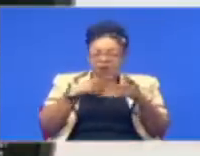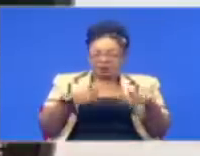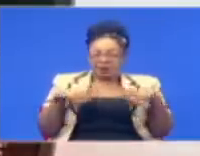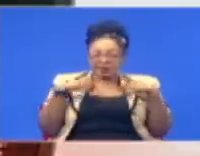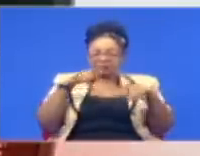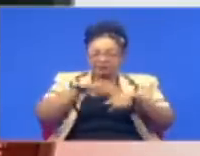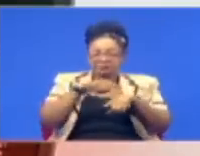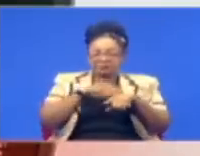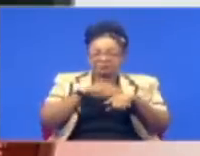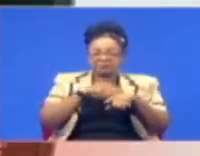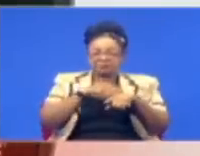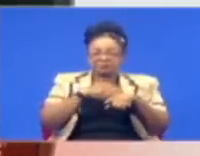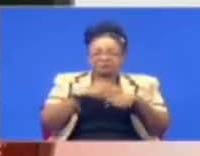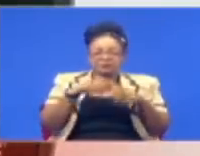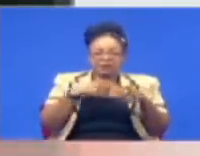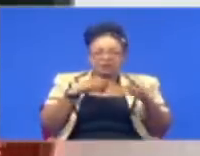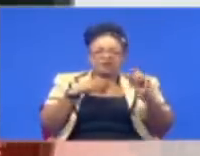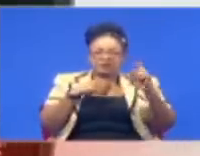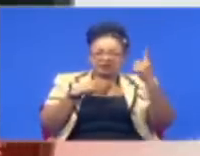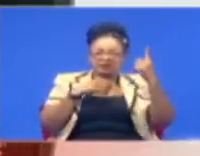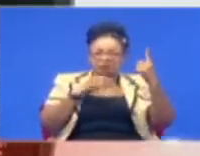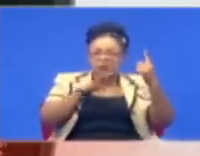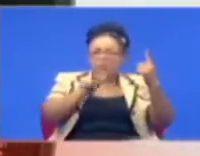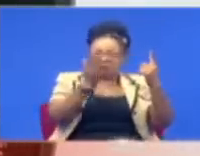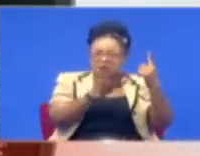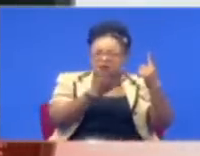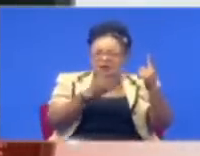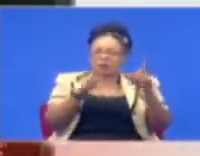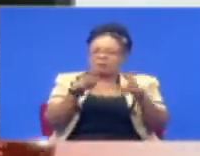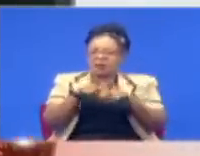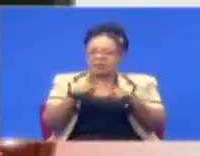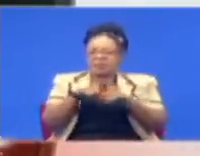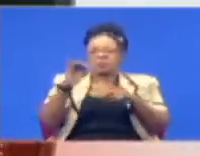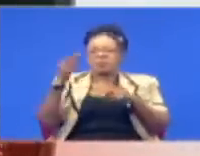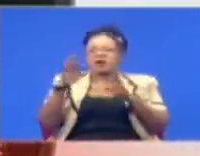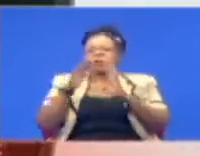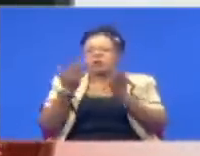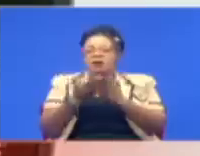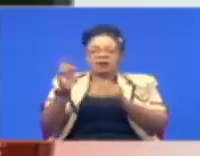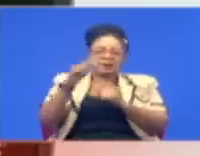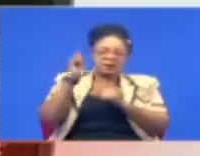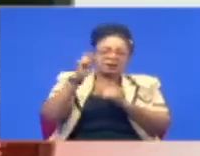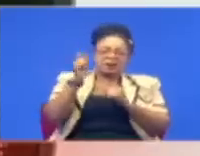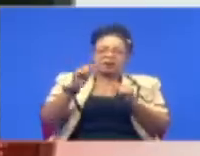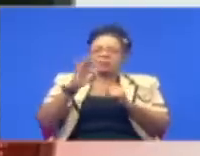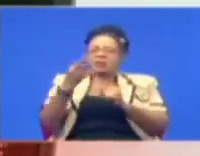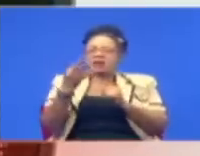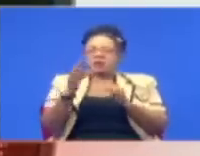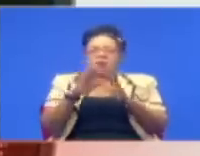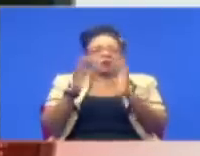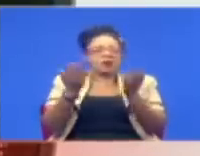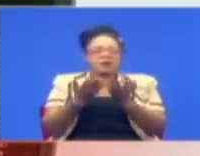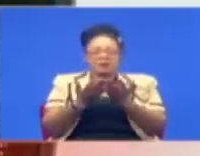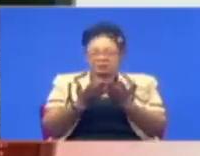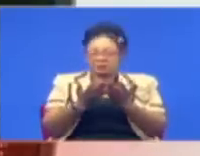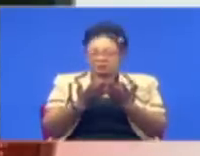still in the third world. And our brothers in Ghana, still in the third world. I'll not be